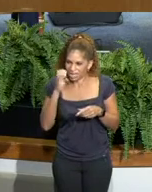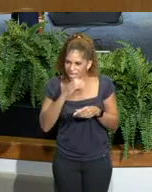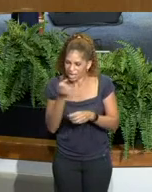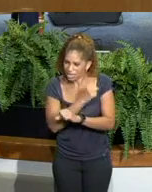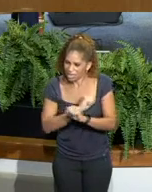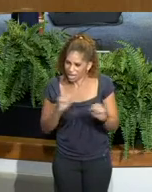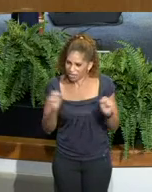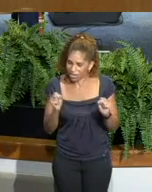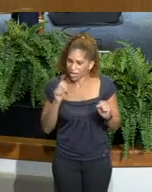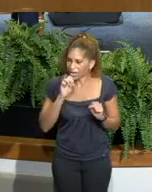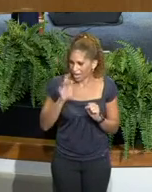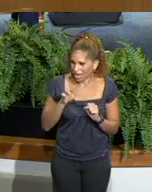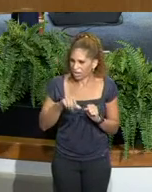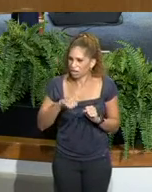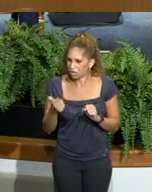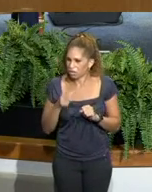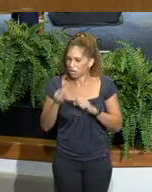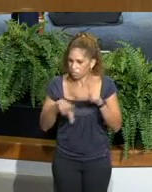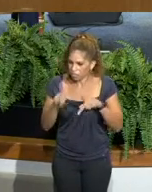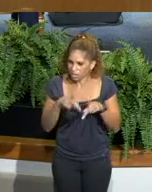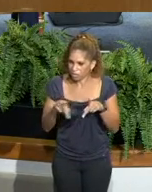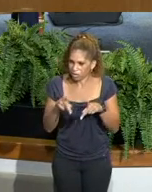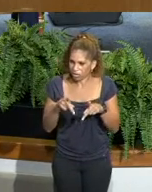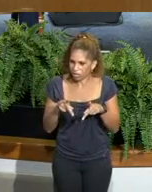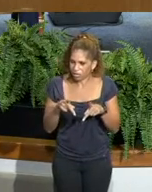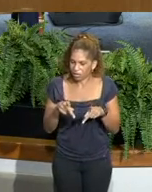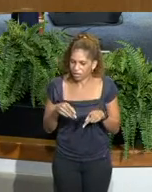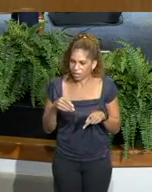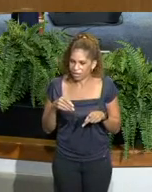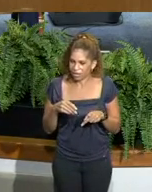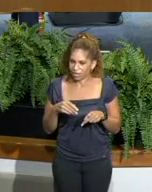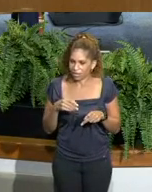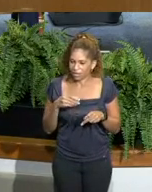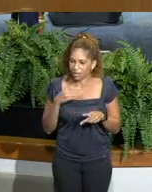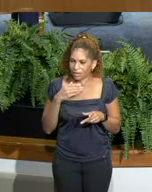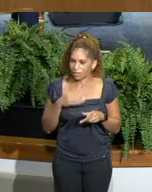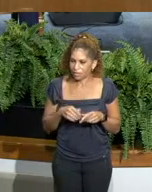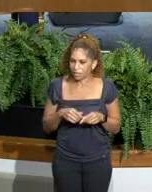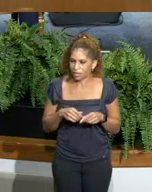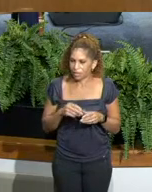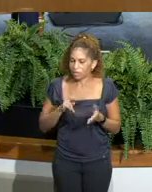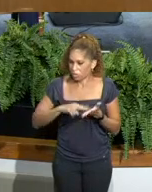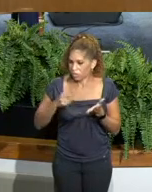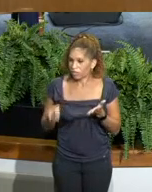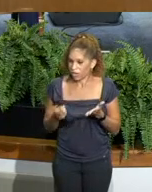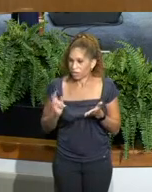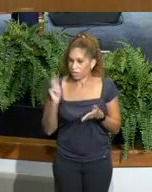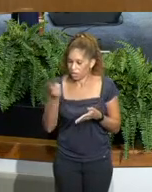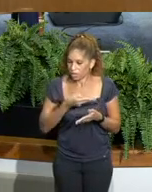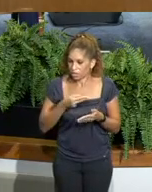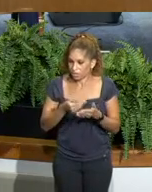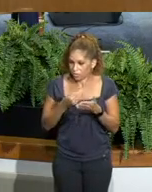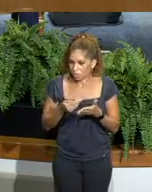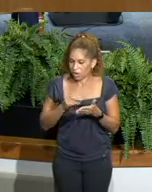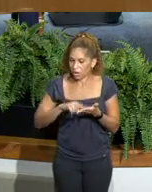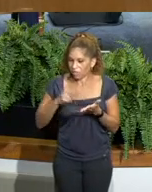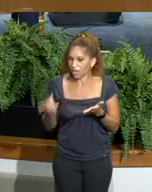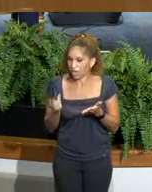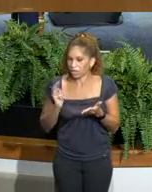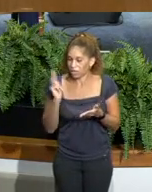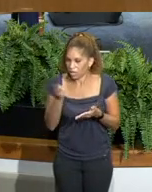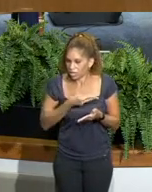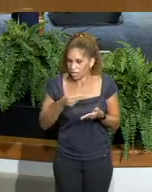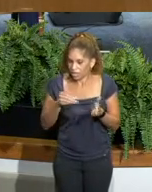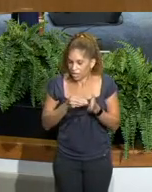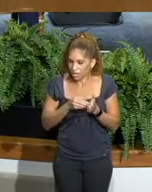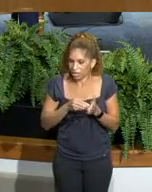security in a false nativism and nationalism that has failed us before and will fail us again. And those of us who